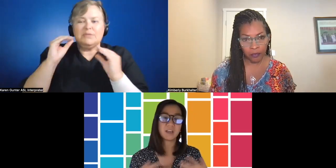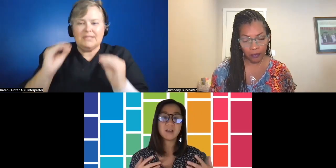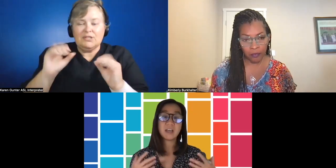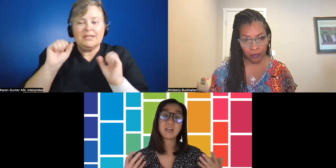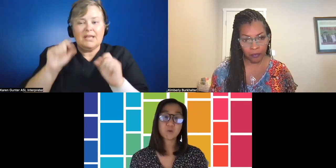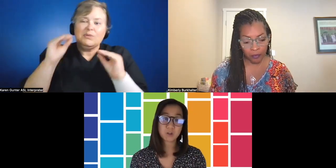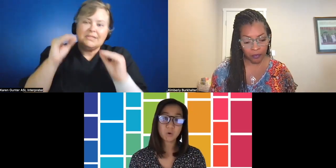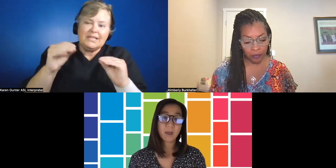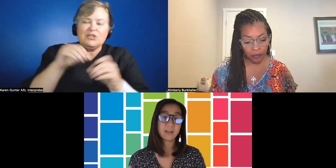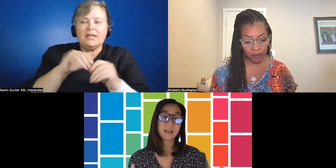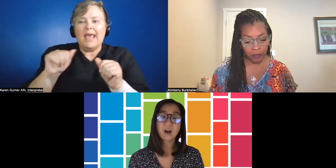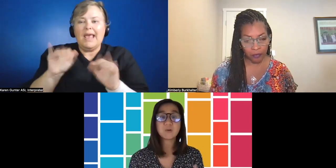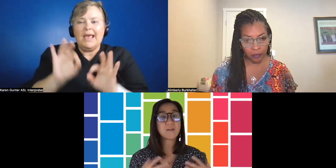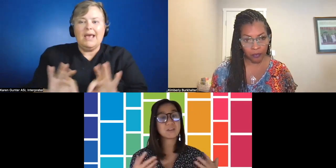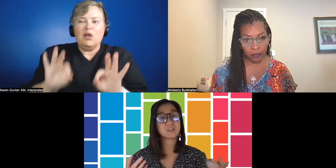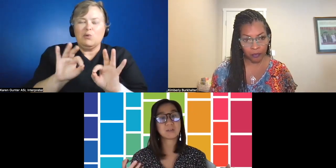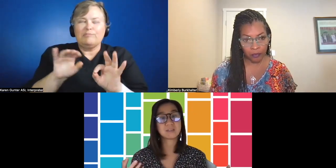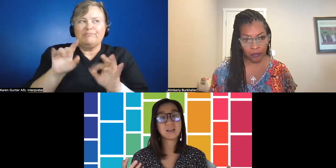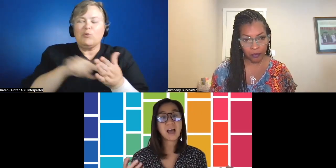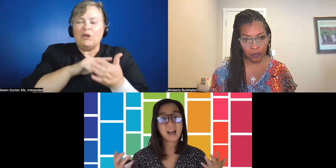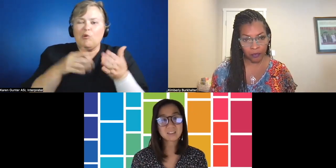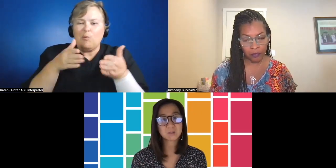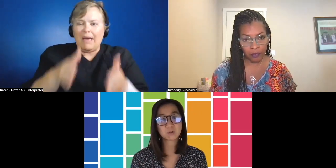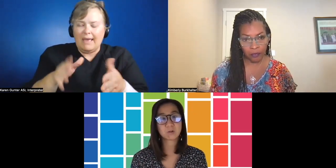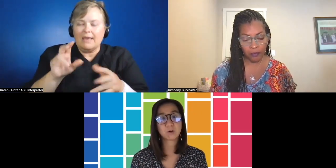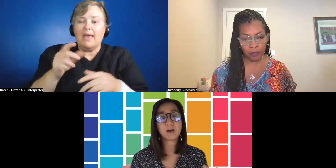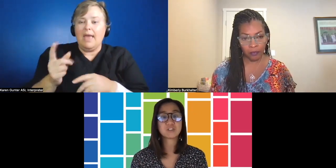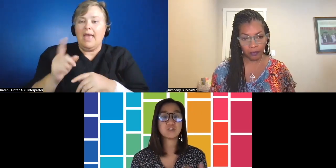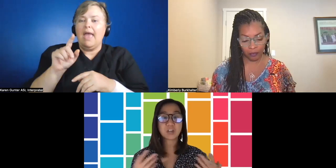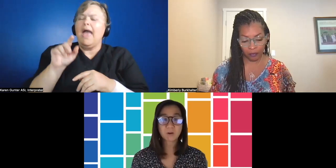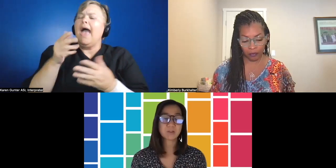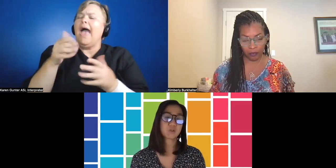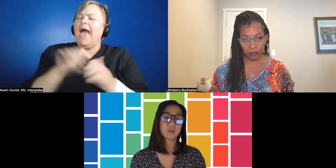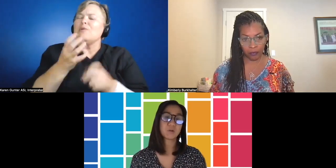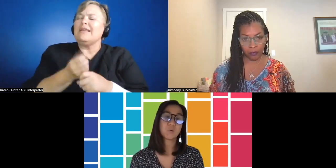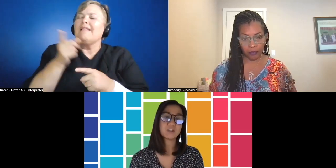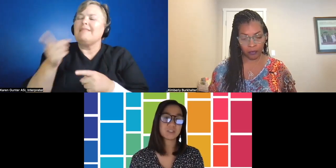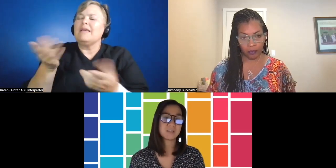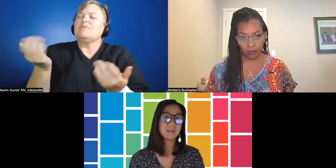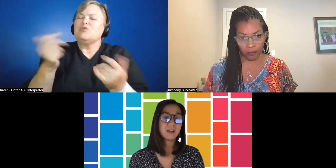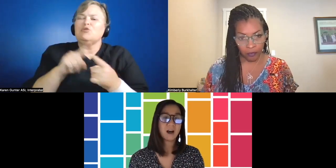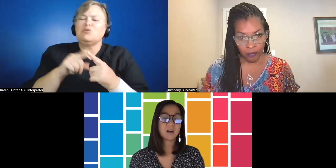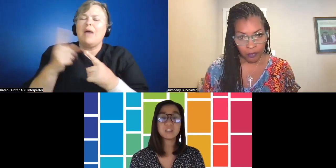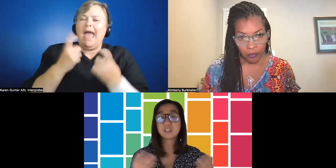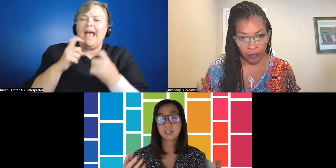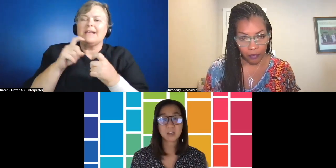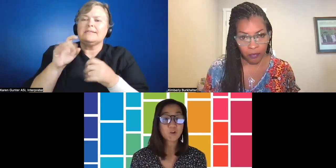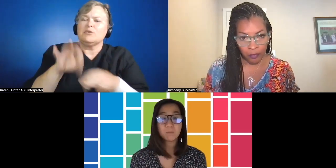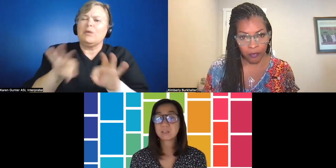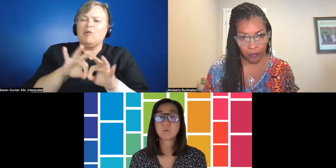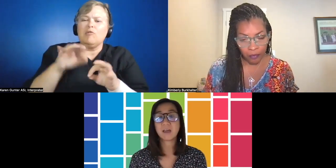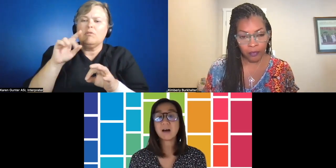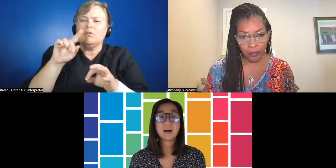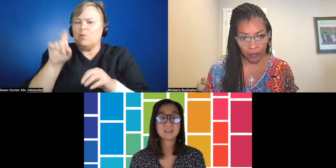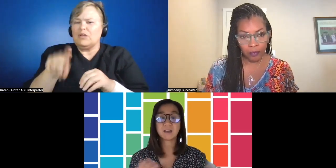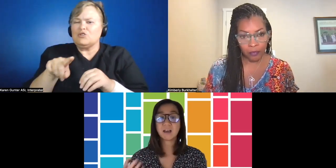in a critical way? Like how are you having students ask those critical questions, generate those critical questions, teaching in an